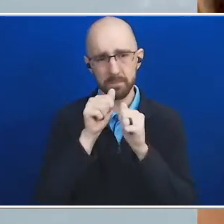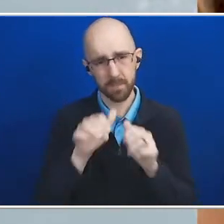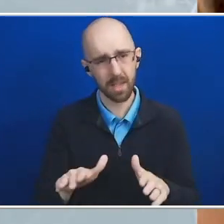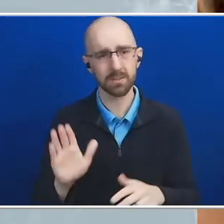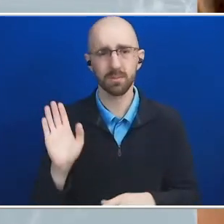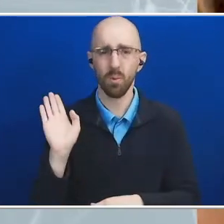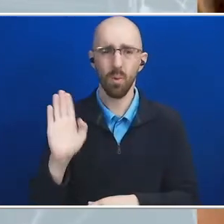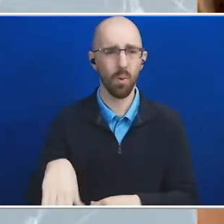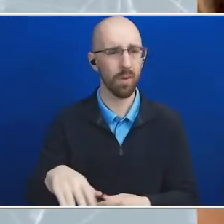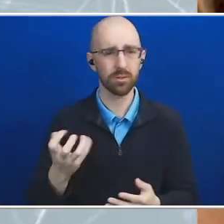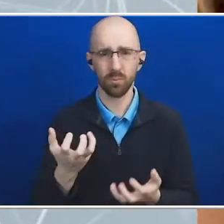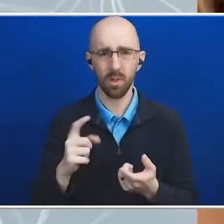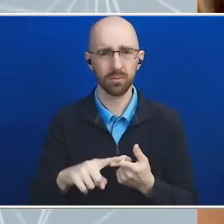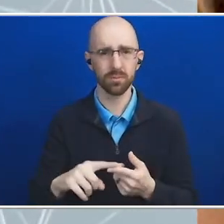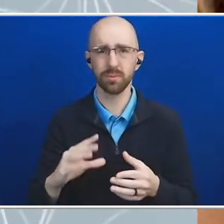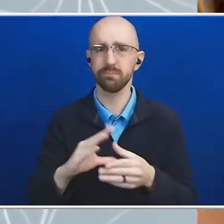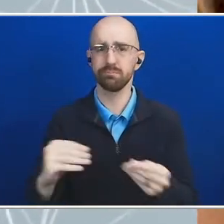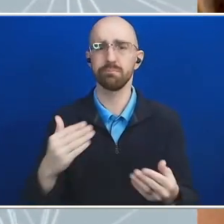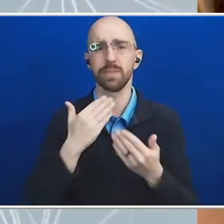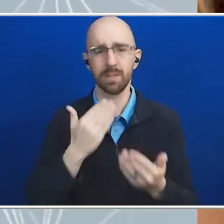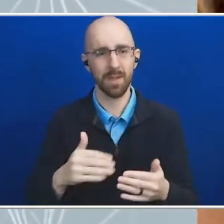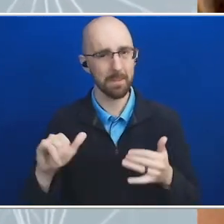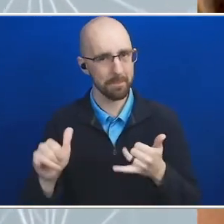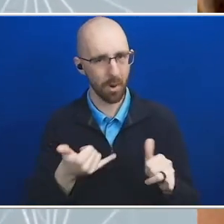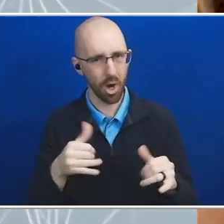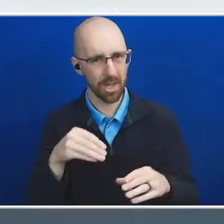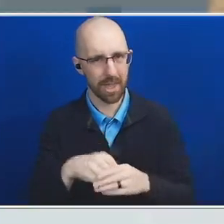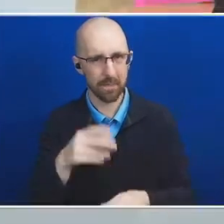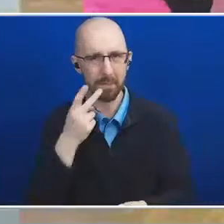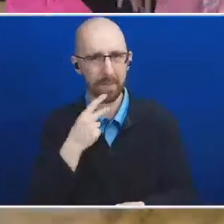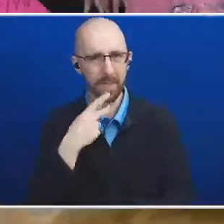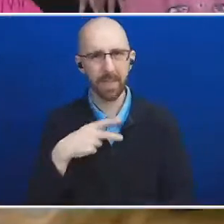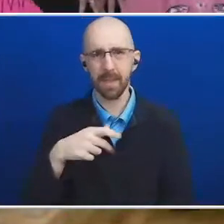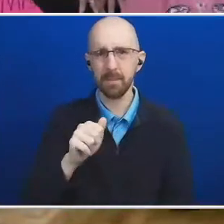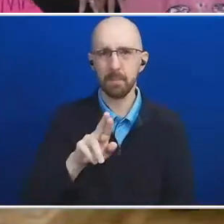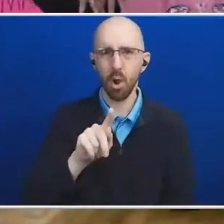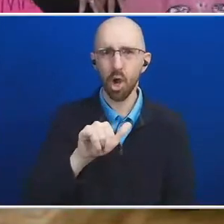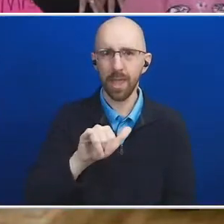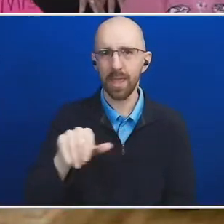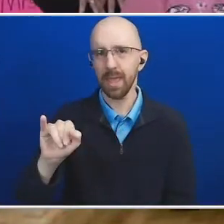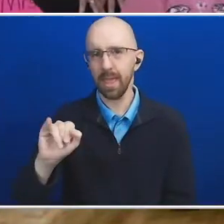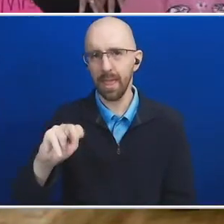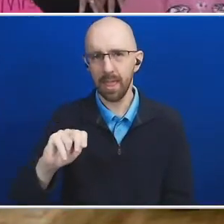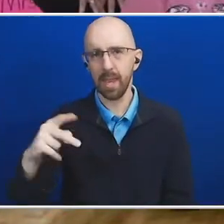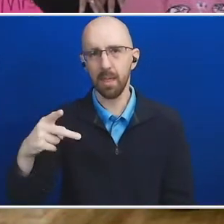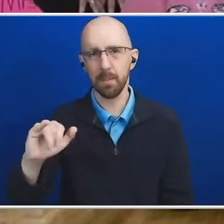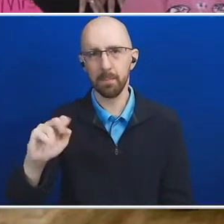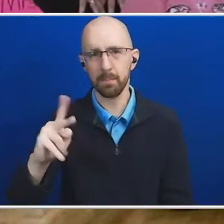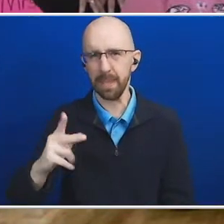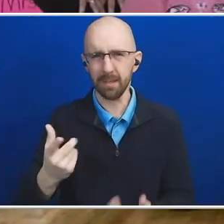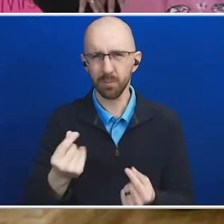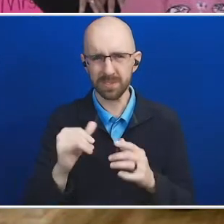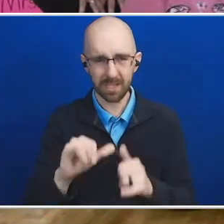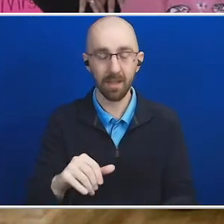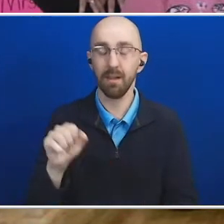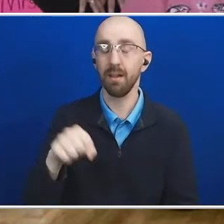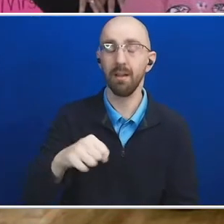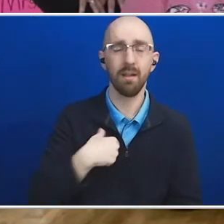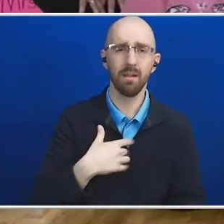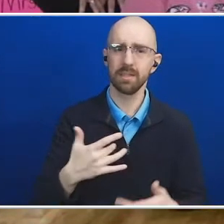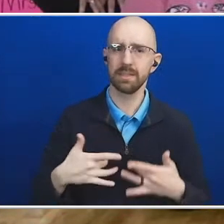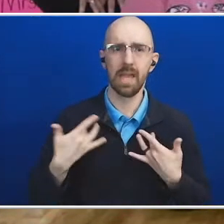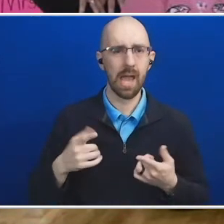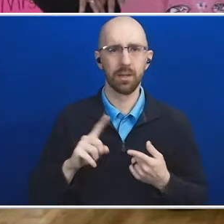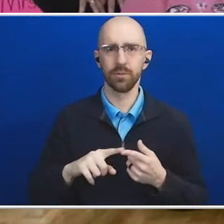thank you. And Party in Pink, what's the Party in Pink? Oh, the Party in Pink, yes, that was something I was so excited to be able to pull off